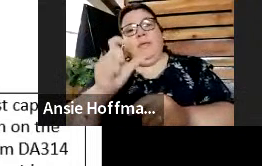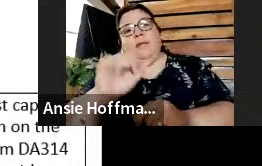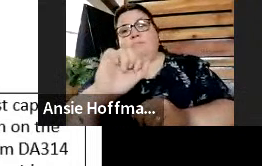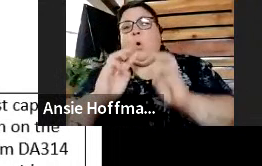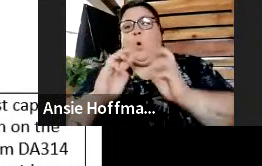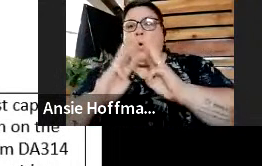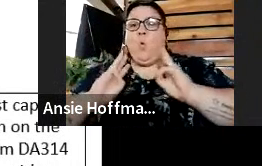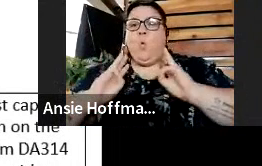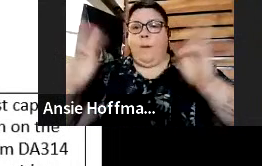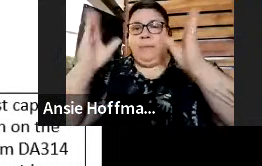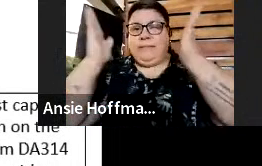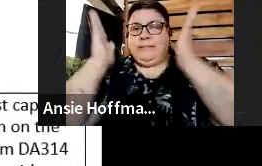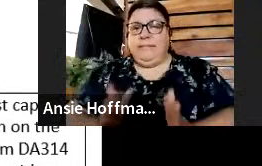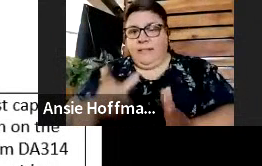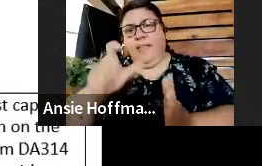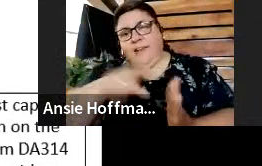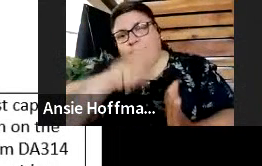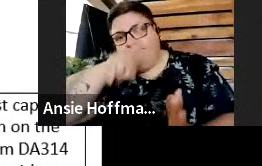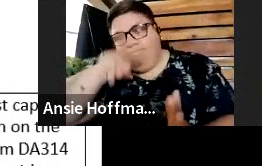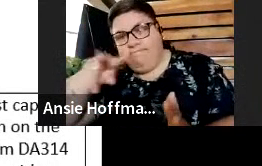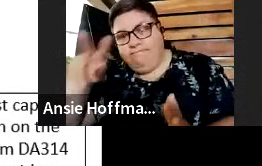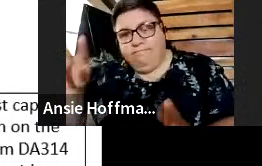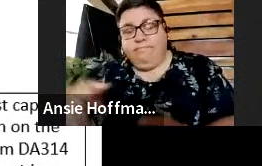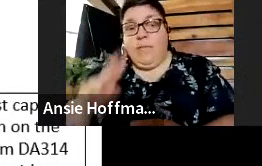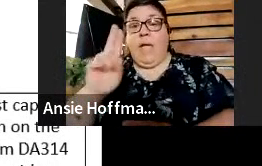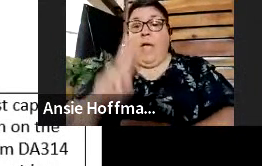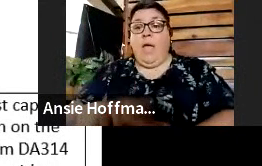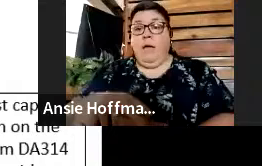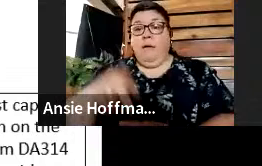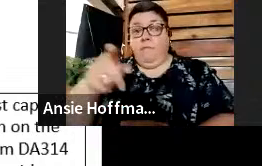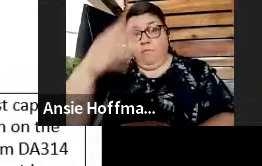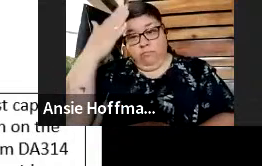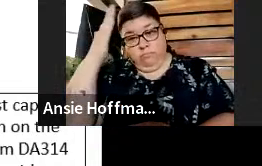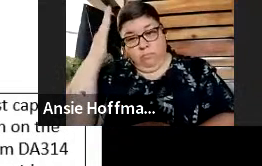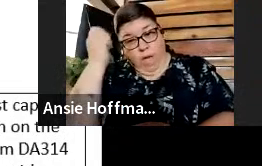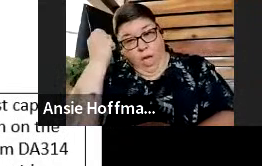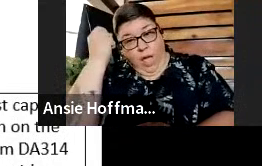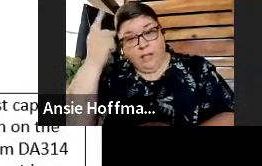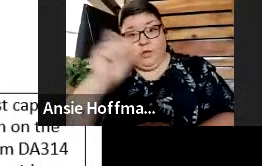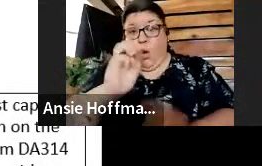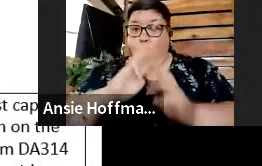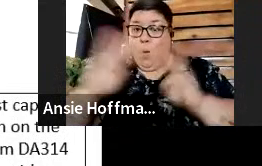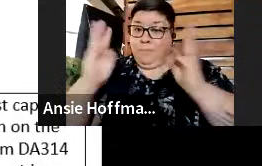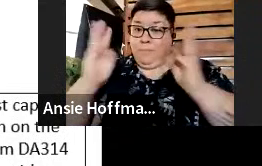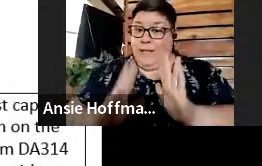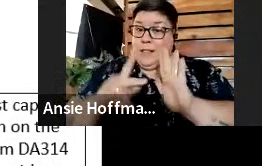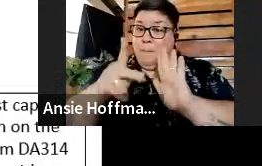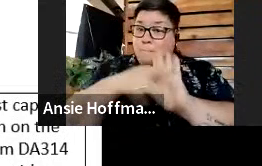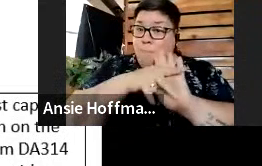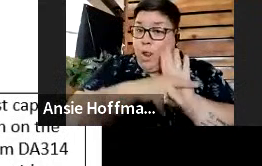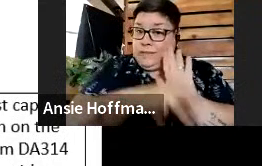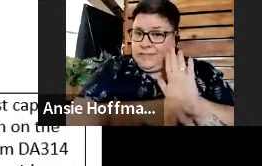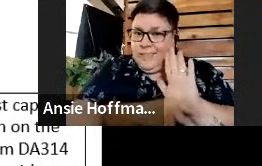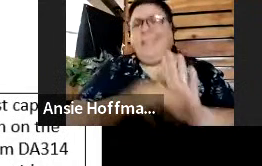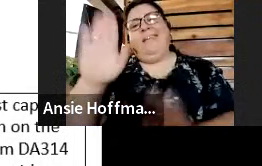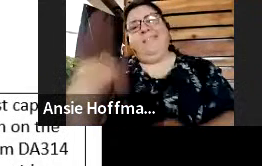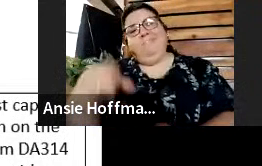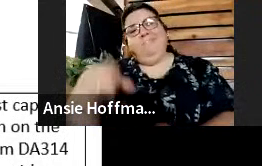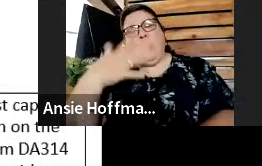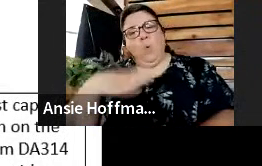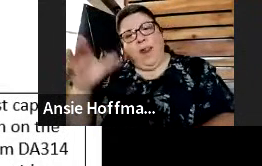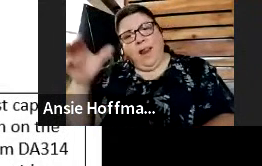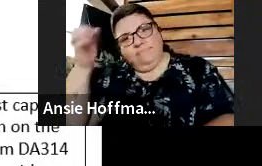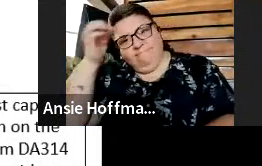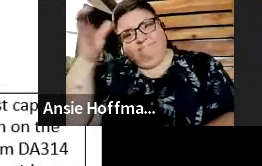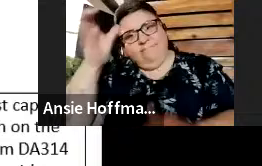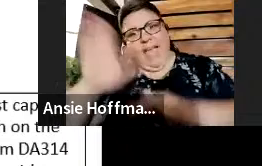Once you have familiarized yourself with this policy, you will find in it the requirements and all the information that you need to